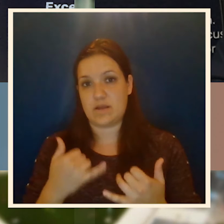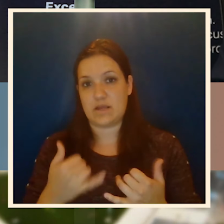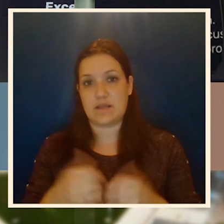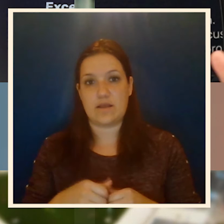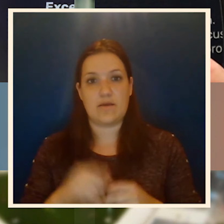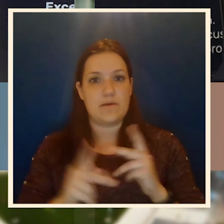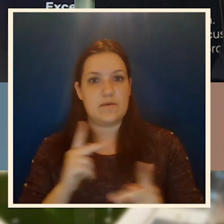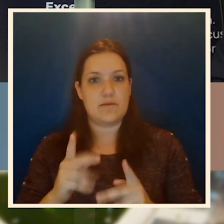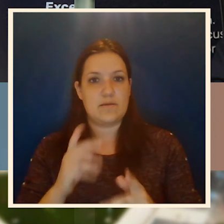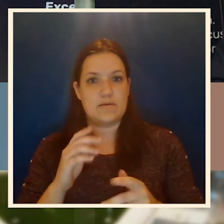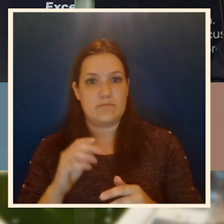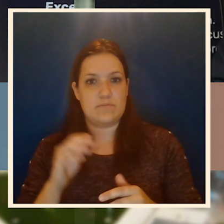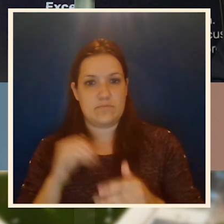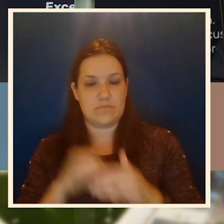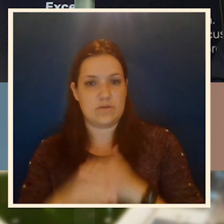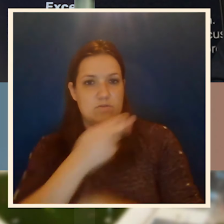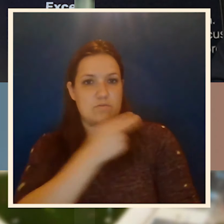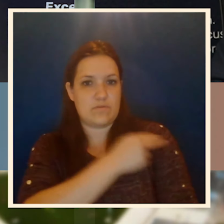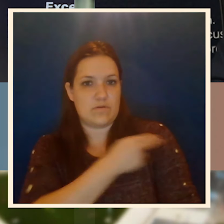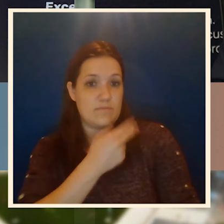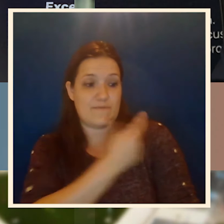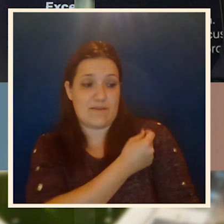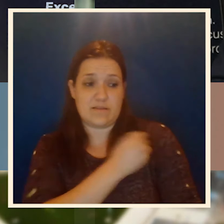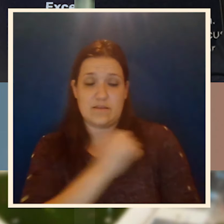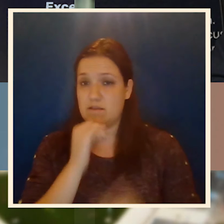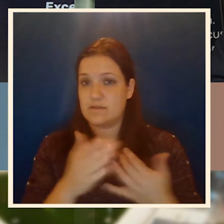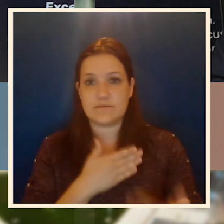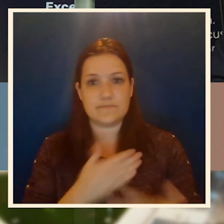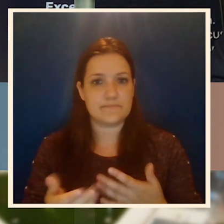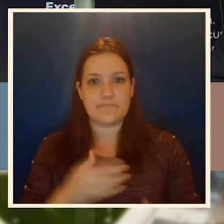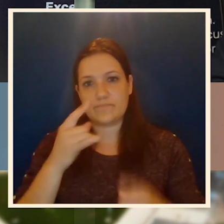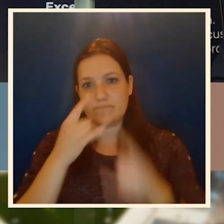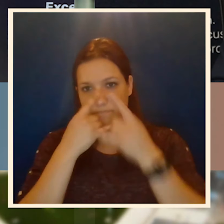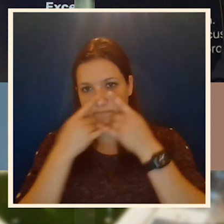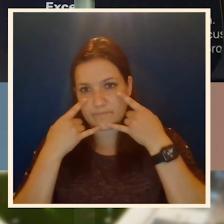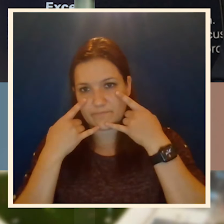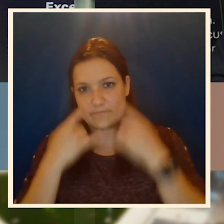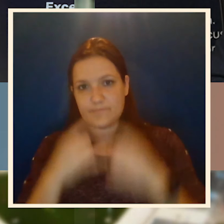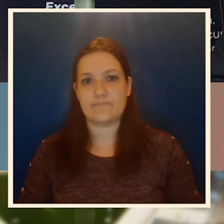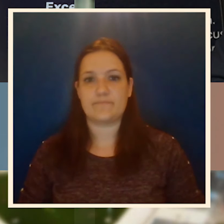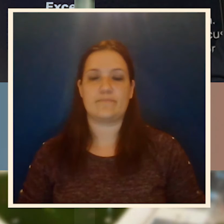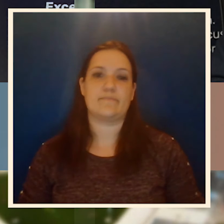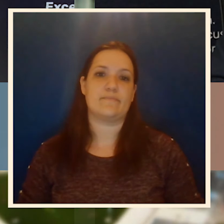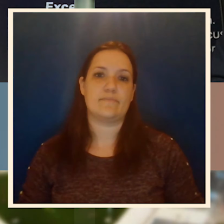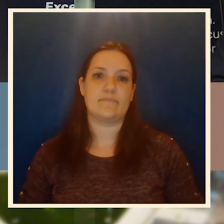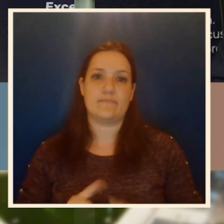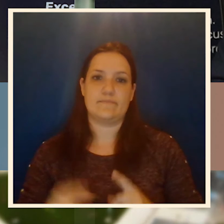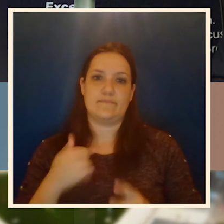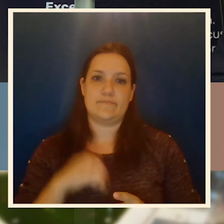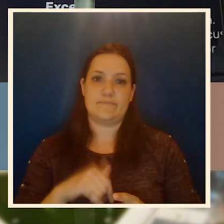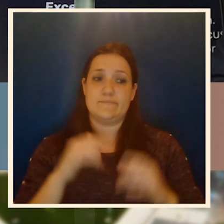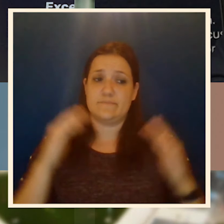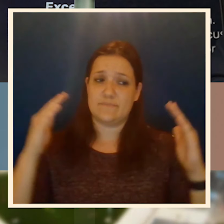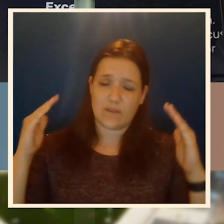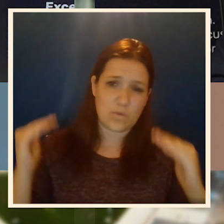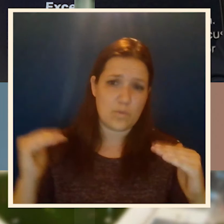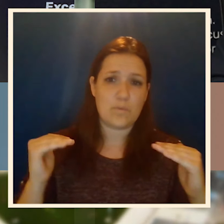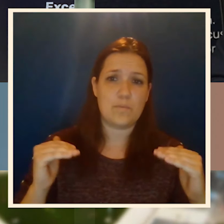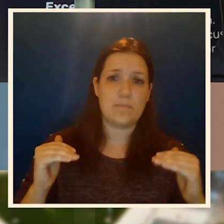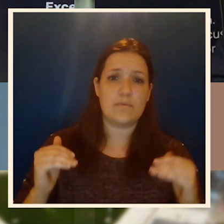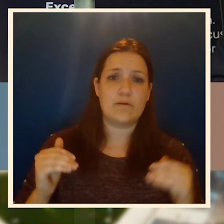them, and maybe he's waiting to see what OSHA does, as of right now, people entering a hospital, vaccinated or